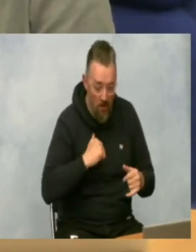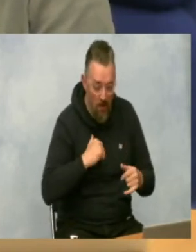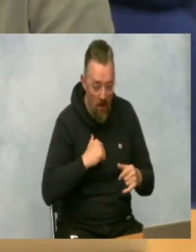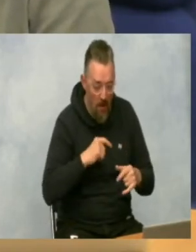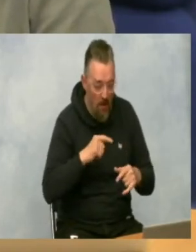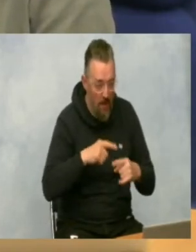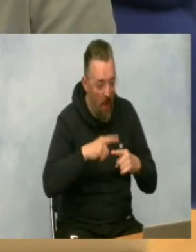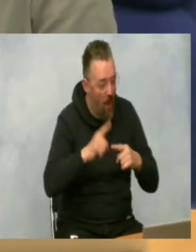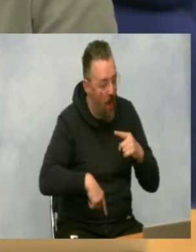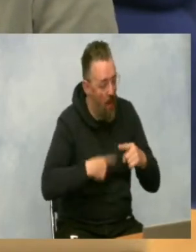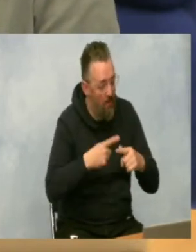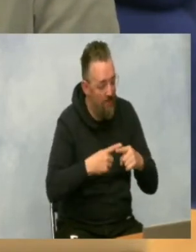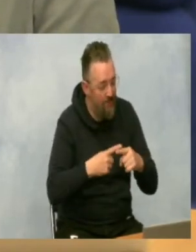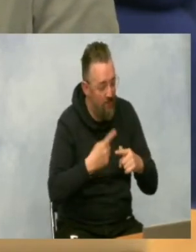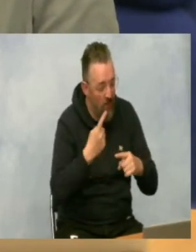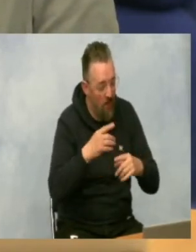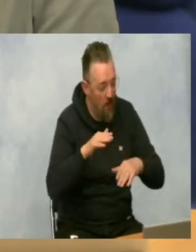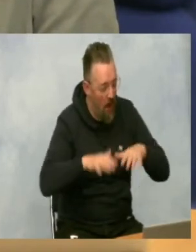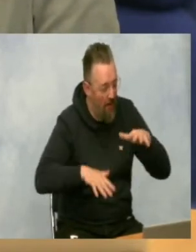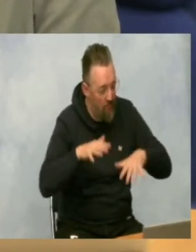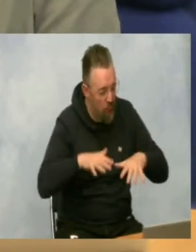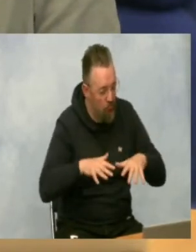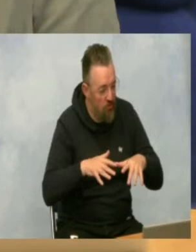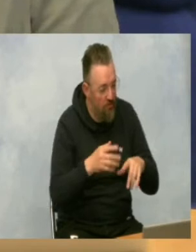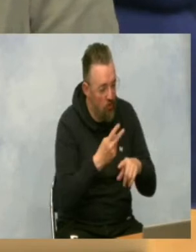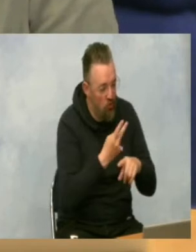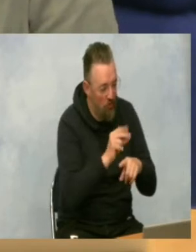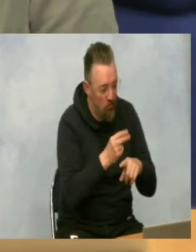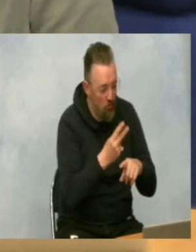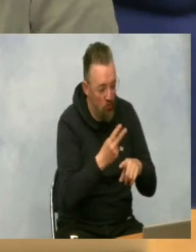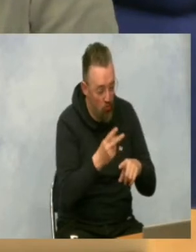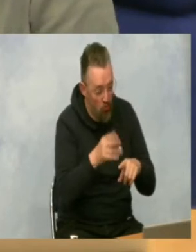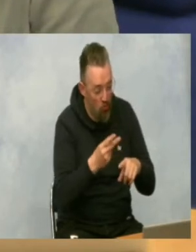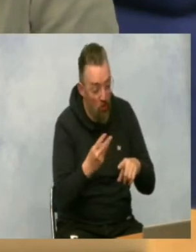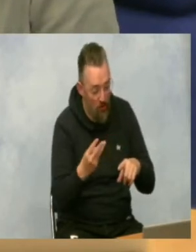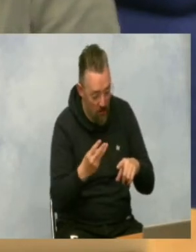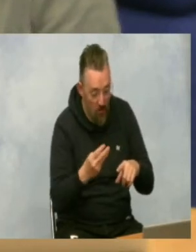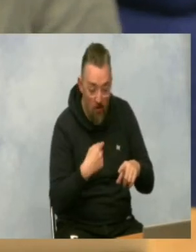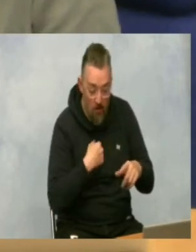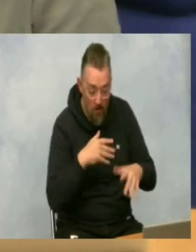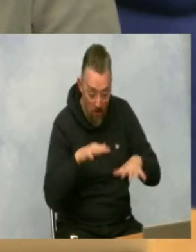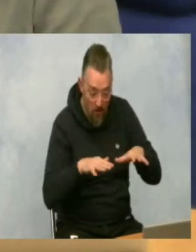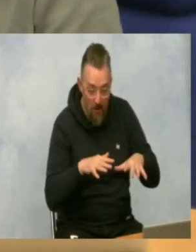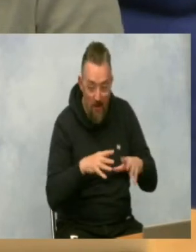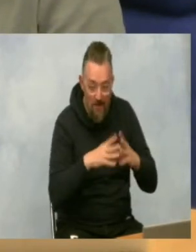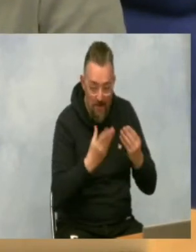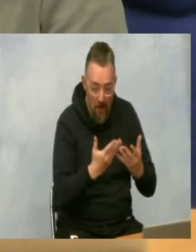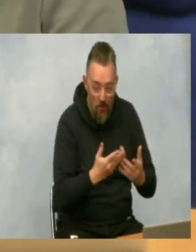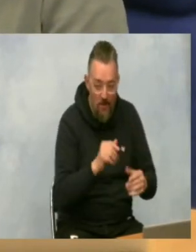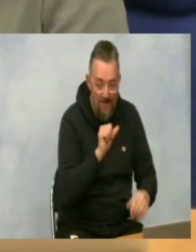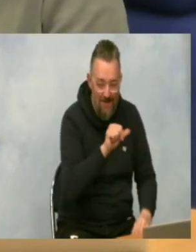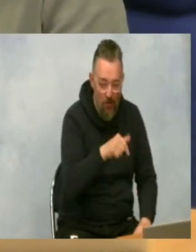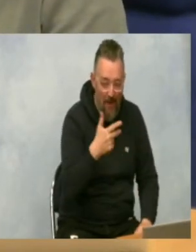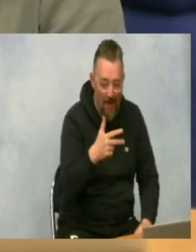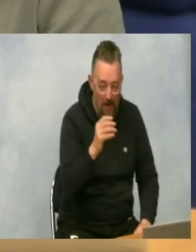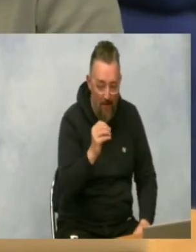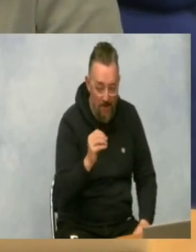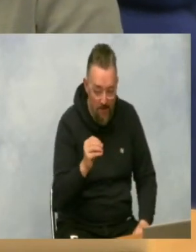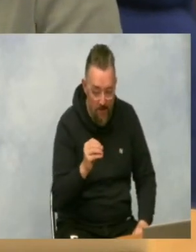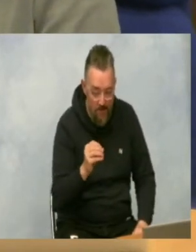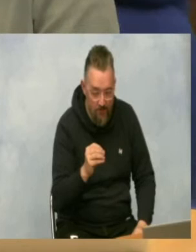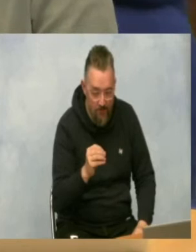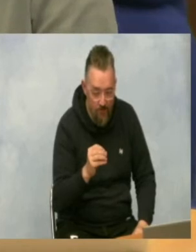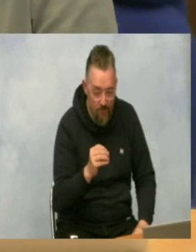for the resource will be for 22-23, and based on that, the figure has come out at 6.8%, and that